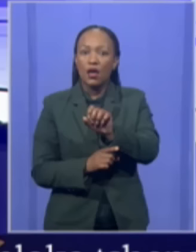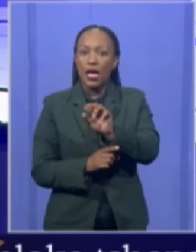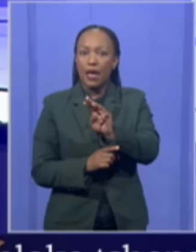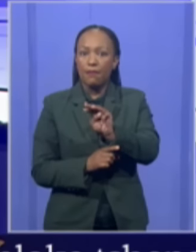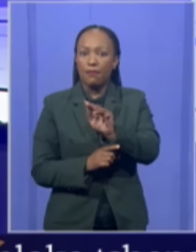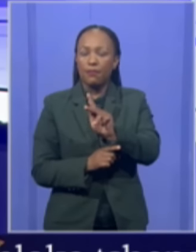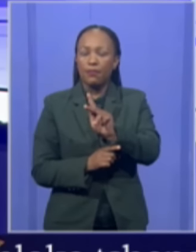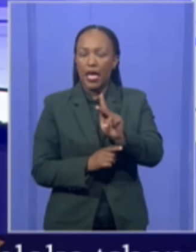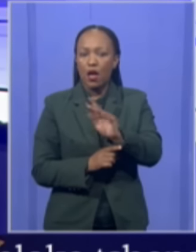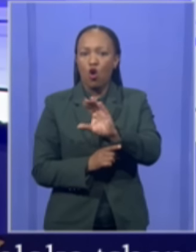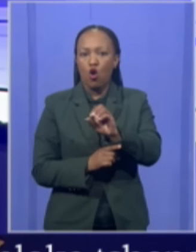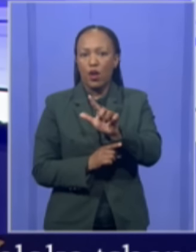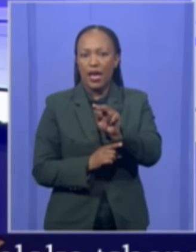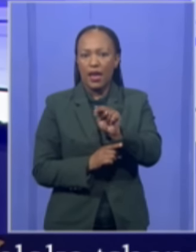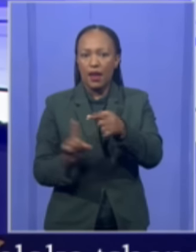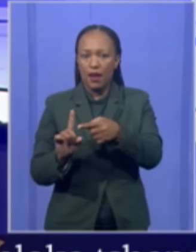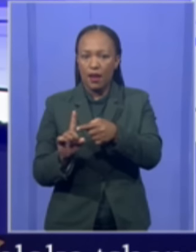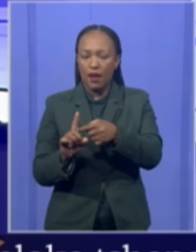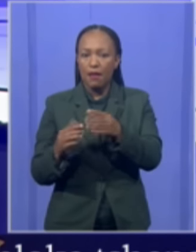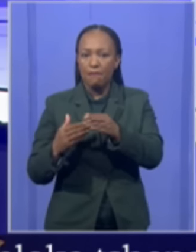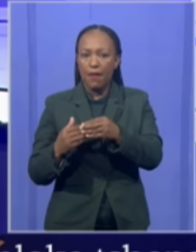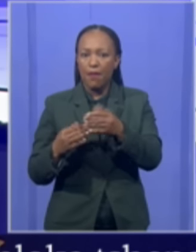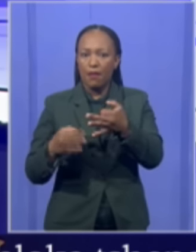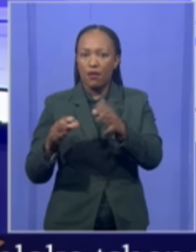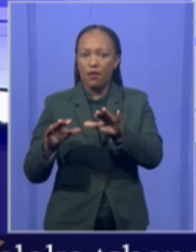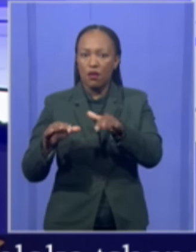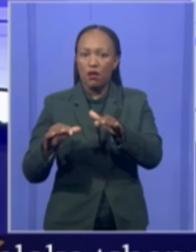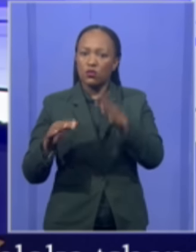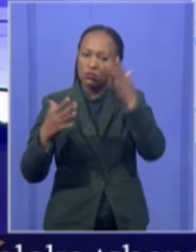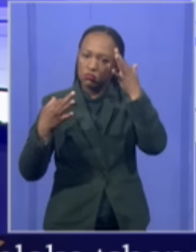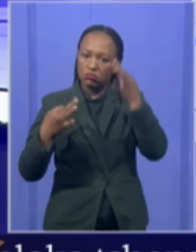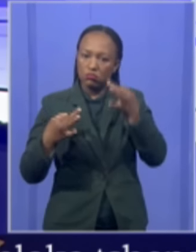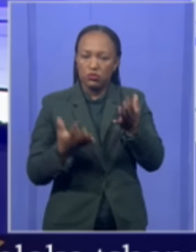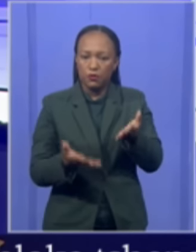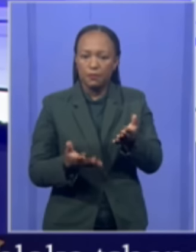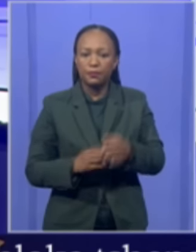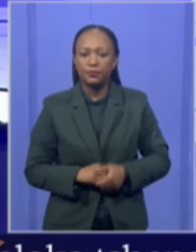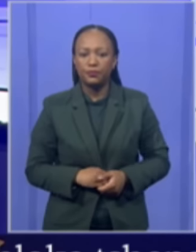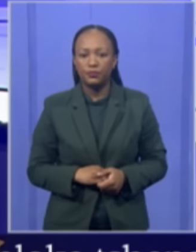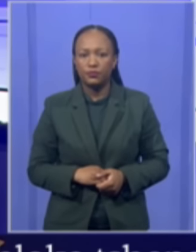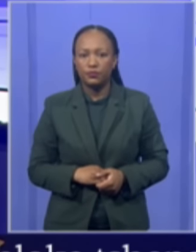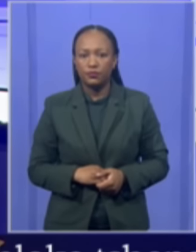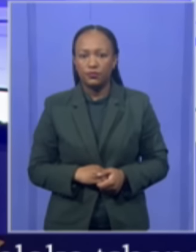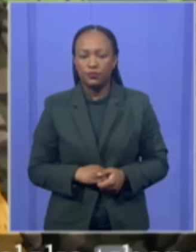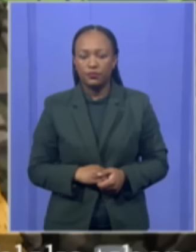Makhubele le maloko a mangwe a mokgatlo ba gateletše mabaka a go tšea sephetho seo.